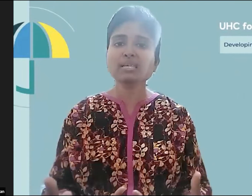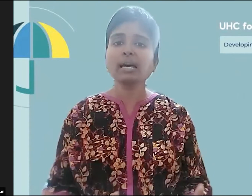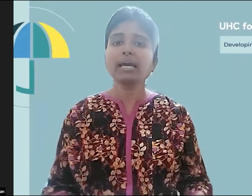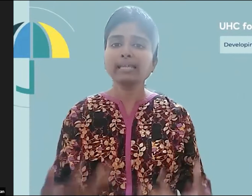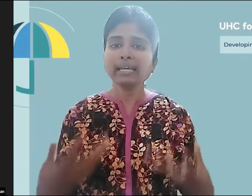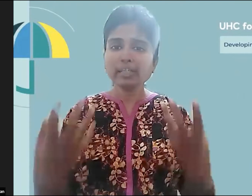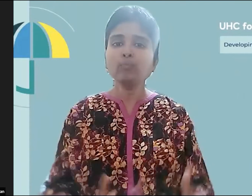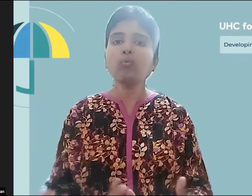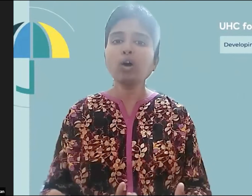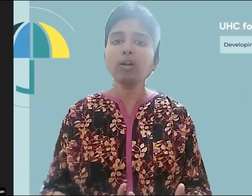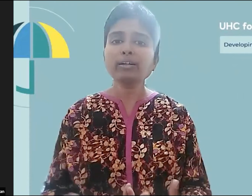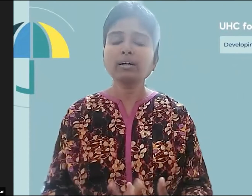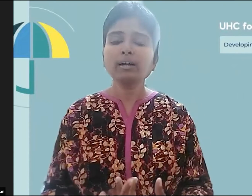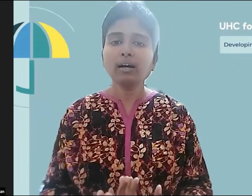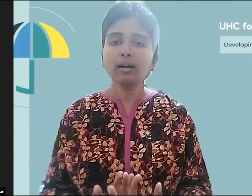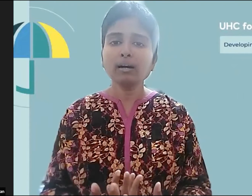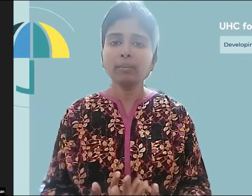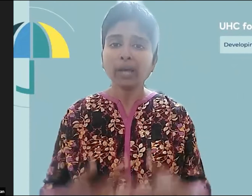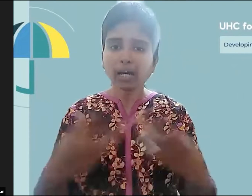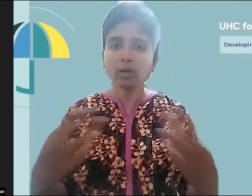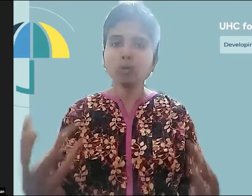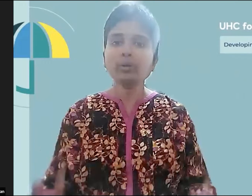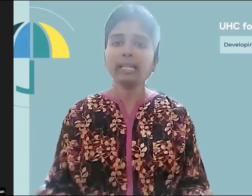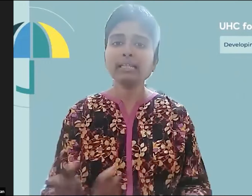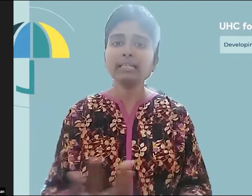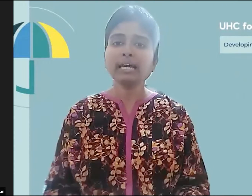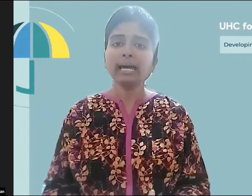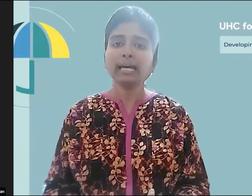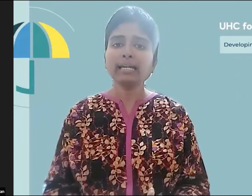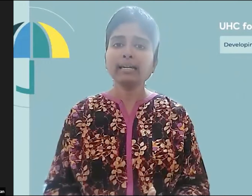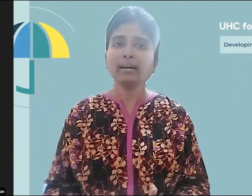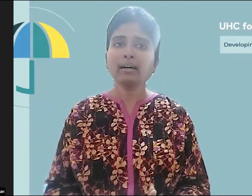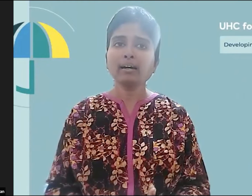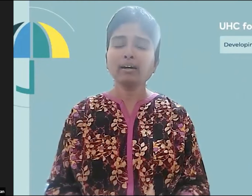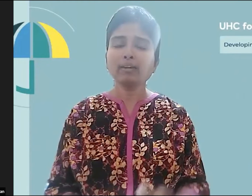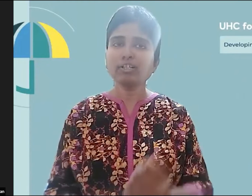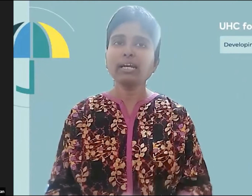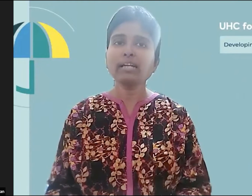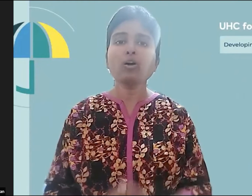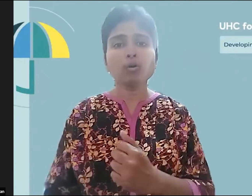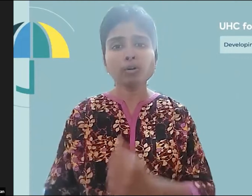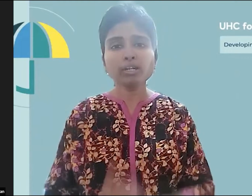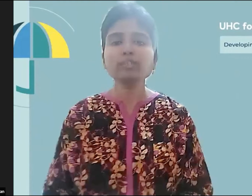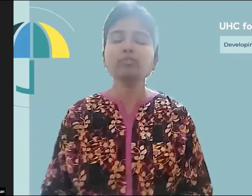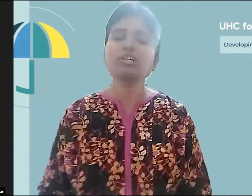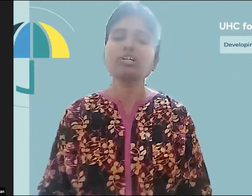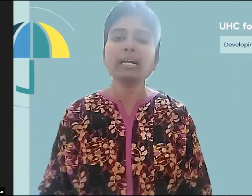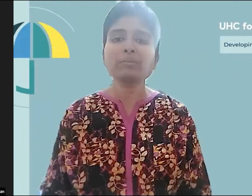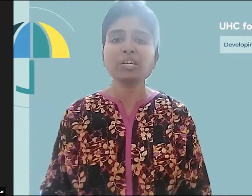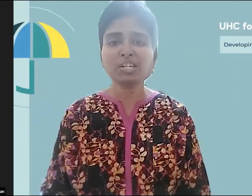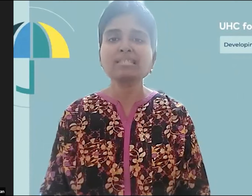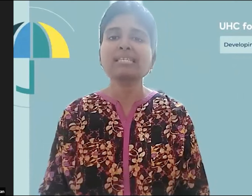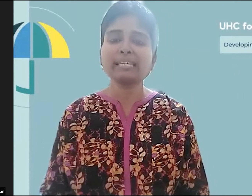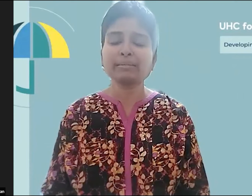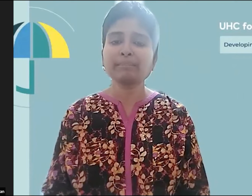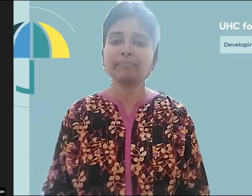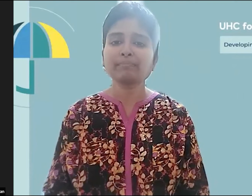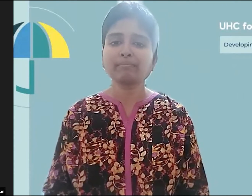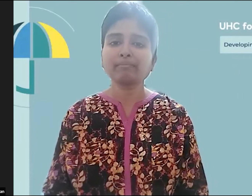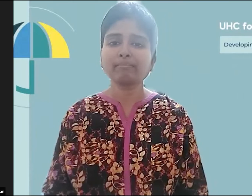systems get evolved around health, and for that only social participation is